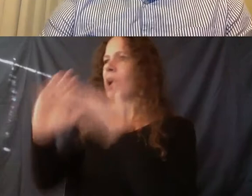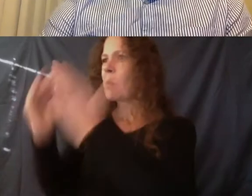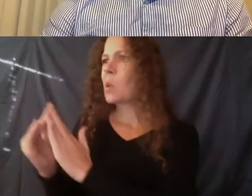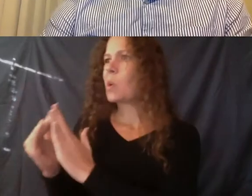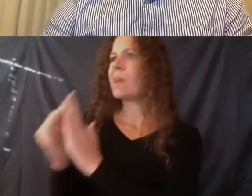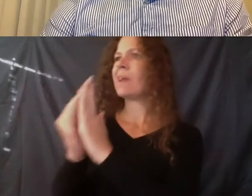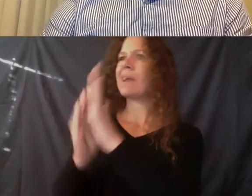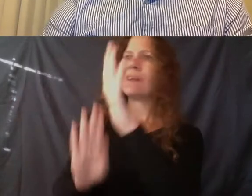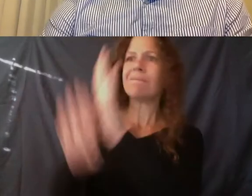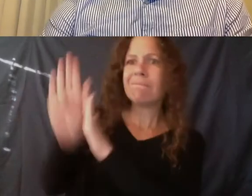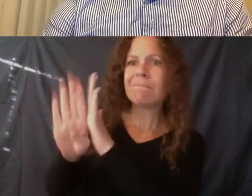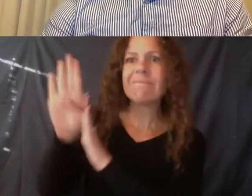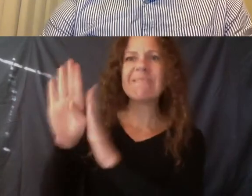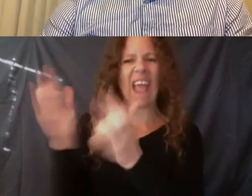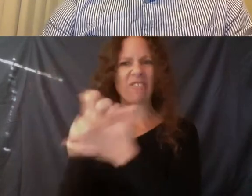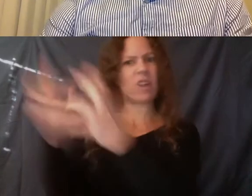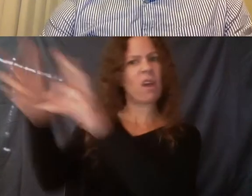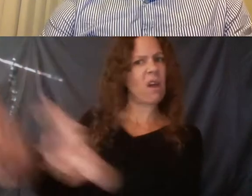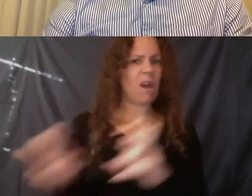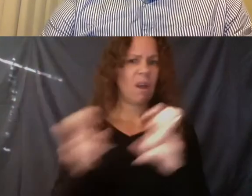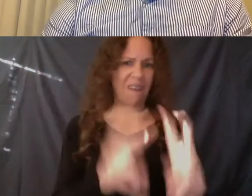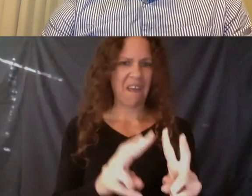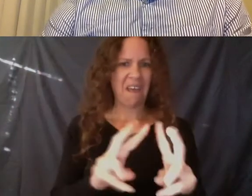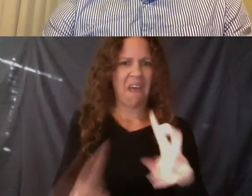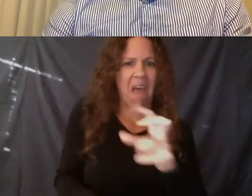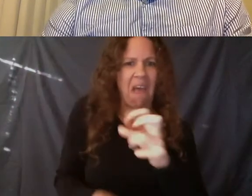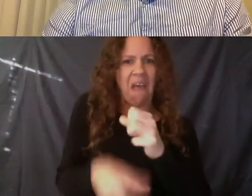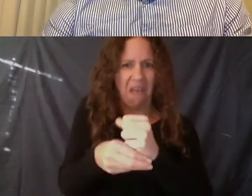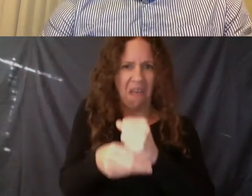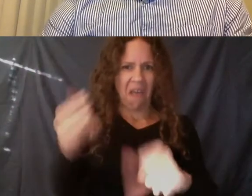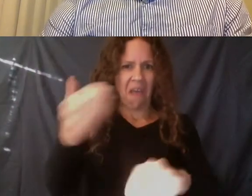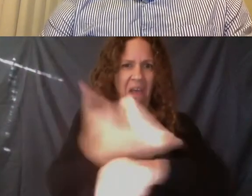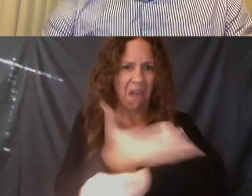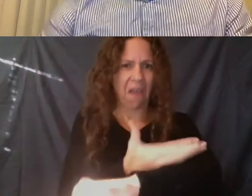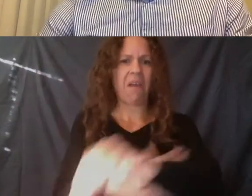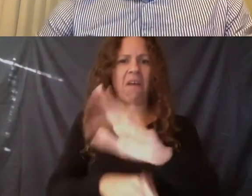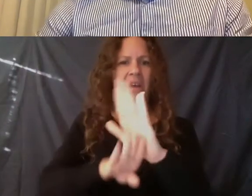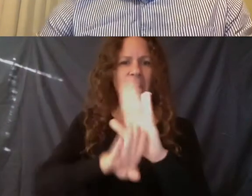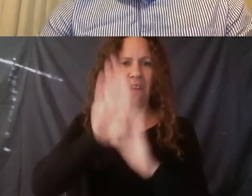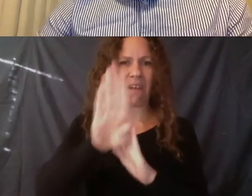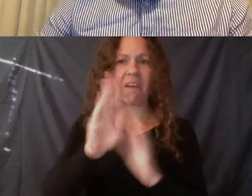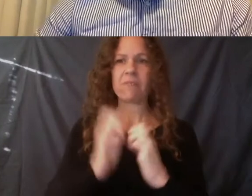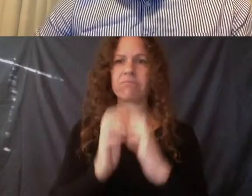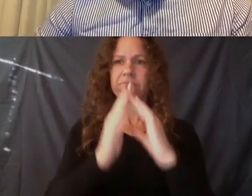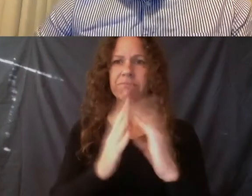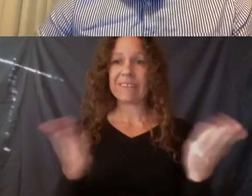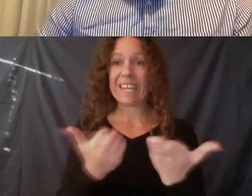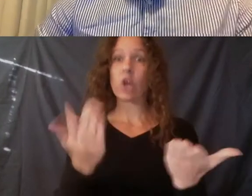into political campaigns or take it into the long-term organizing that needs to happen.